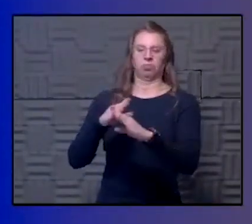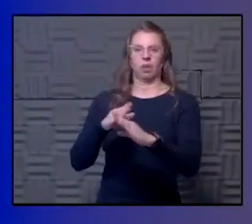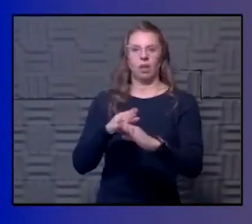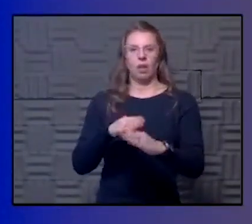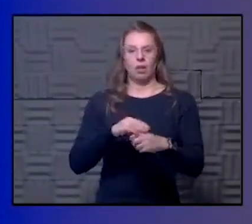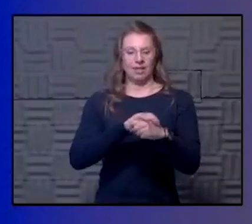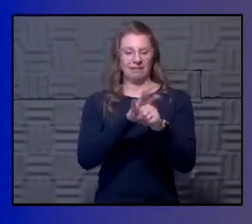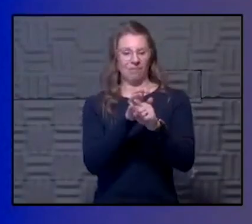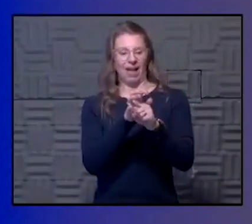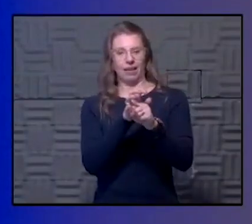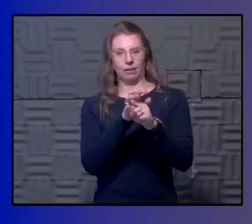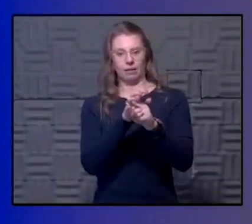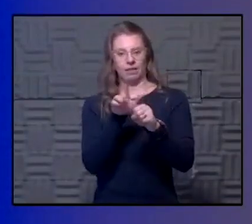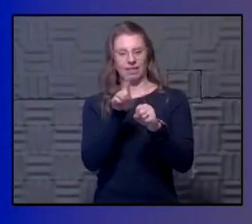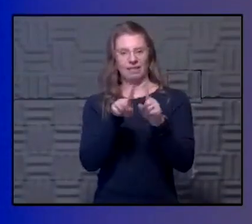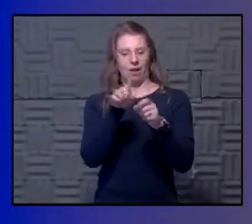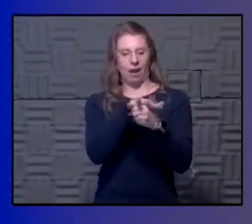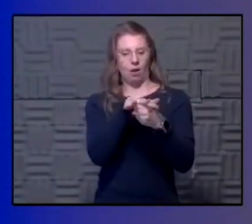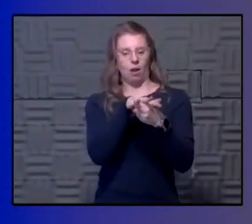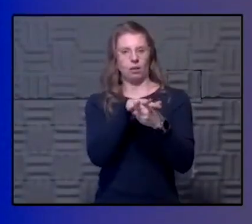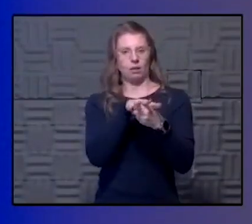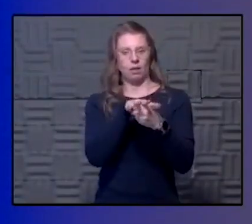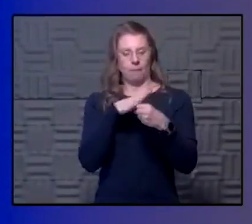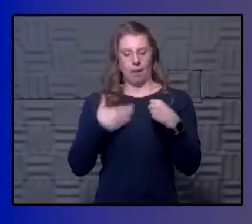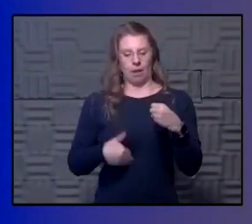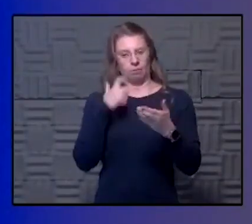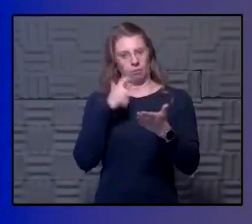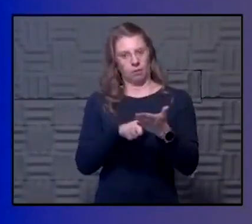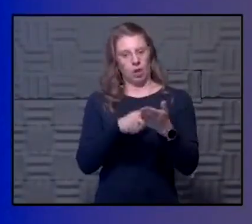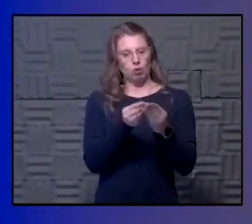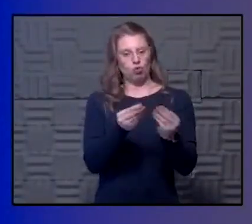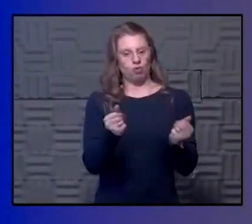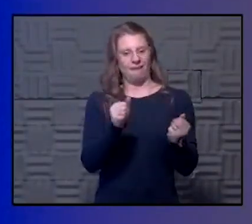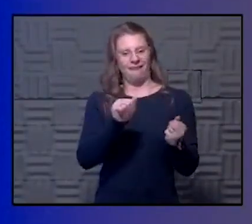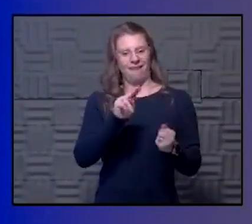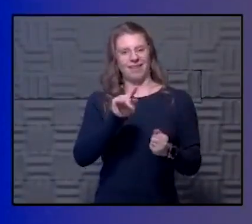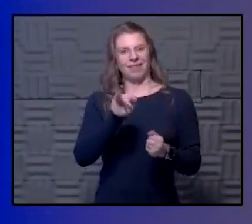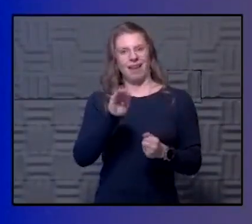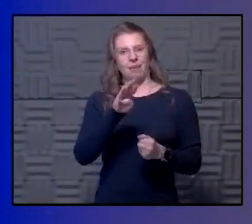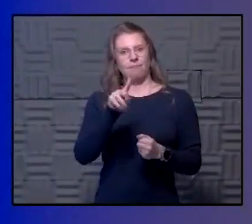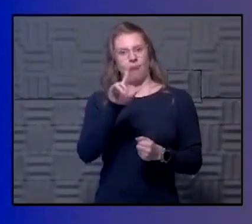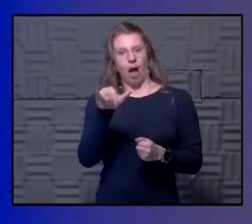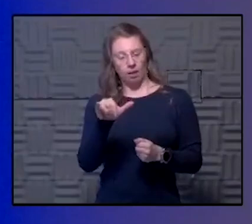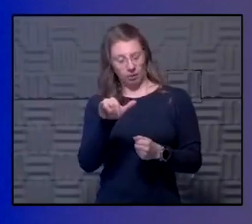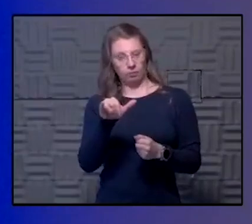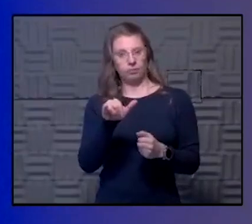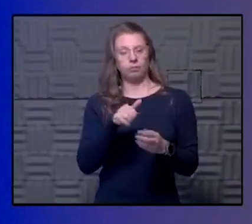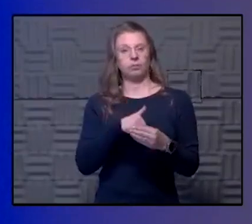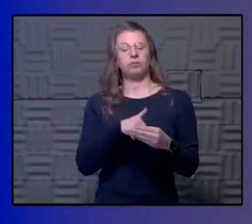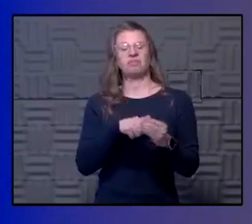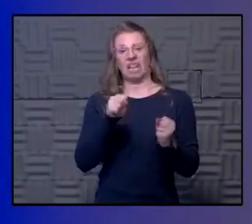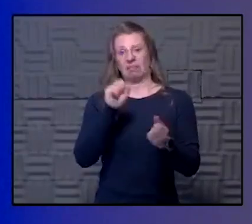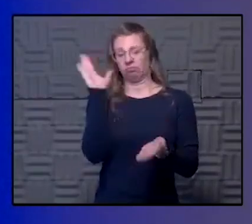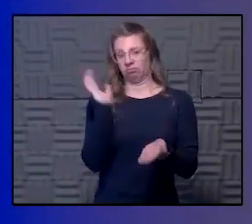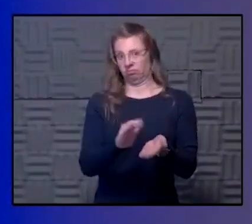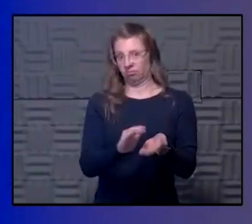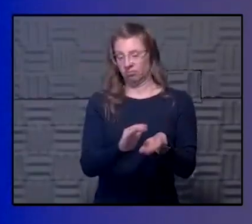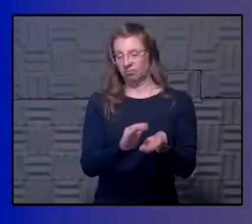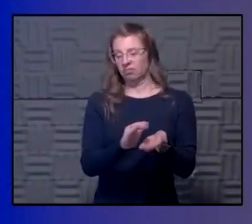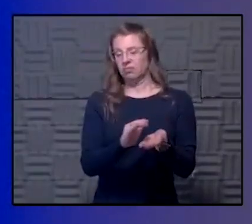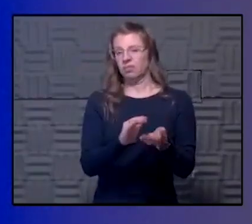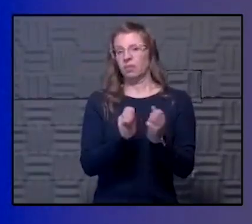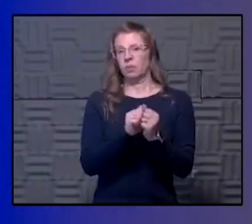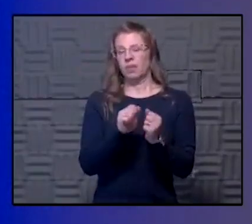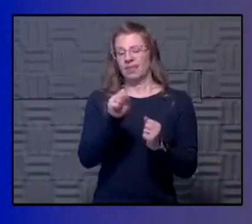areas that your body recognizes. The antibody, the neutralizing antibody that they're talking about, that can be somewhat decreased, especially with